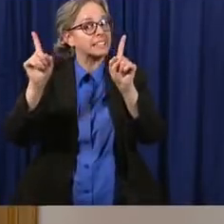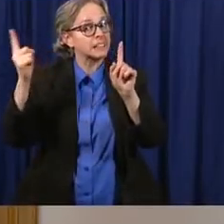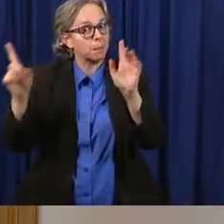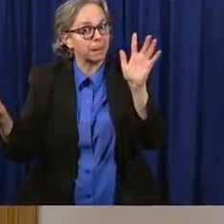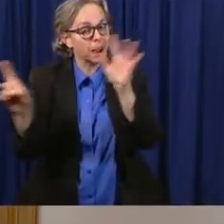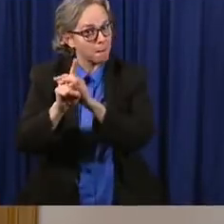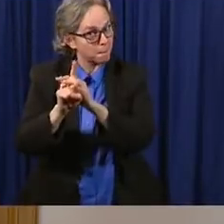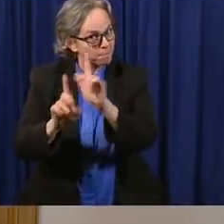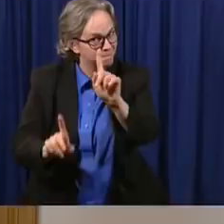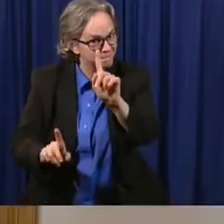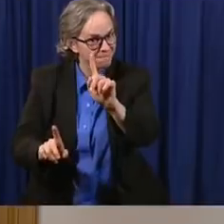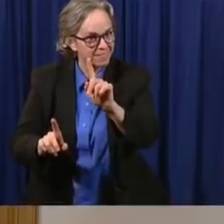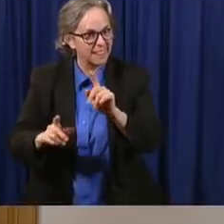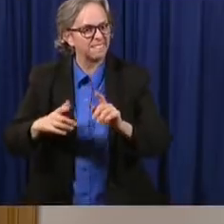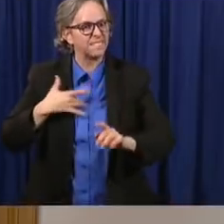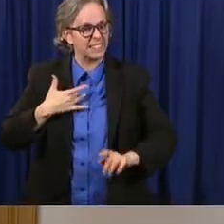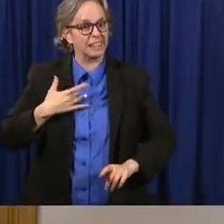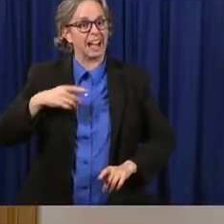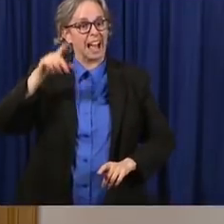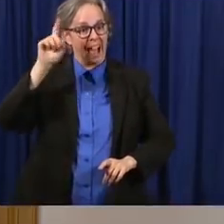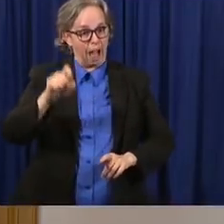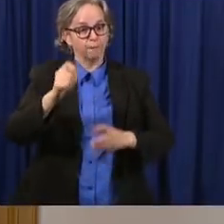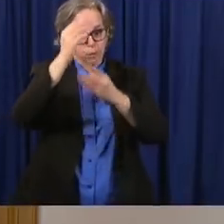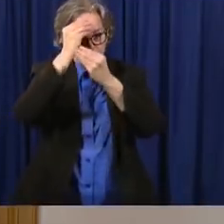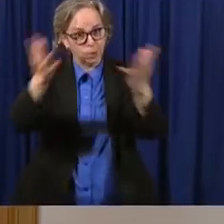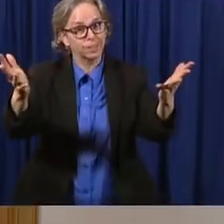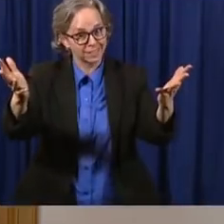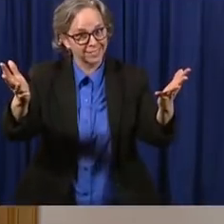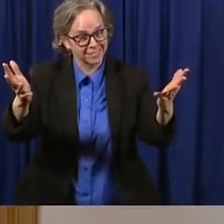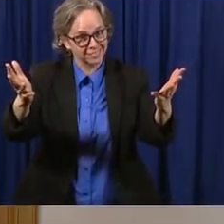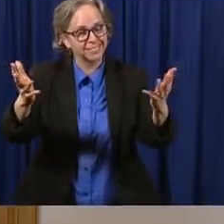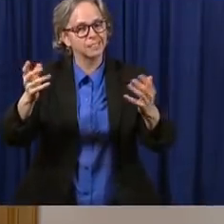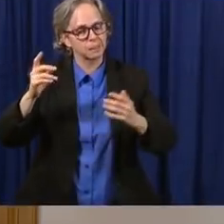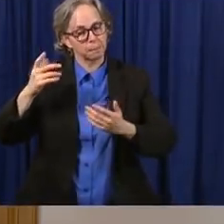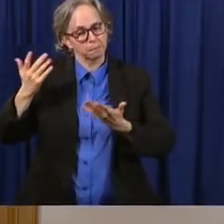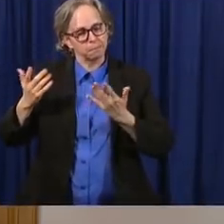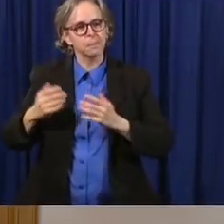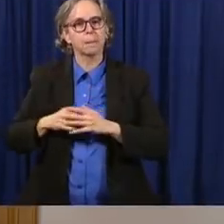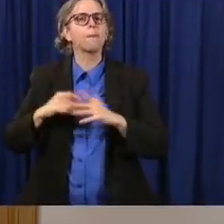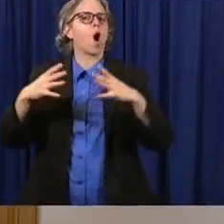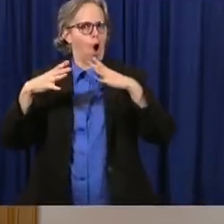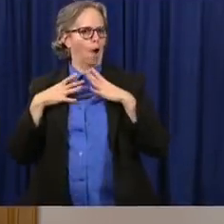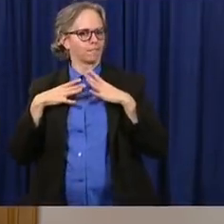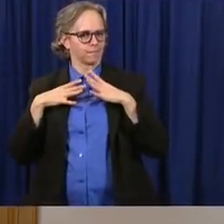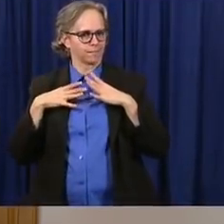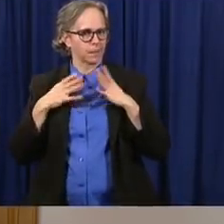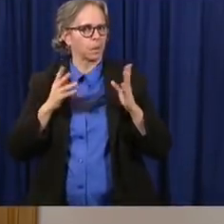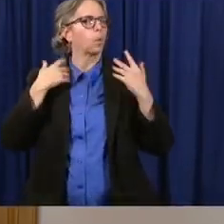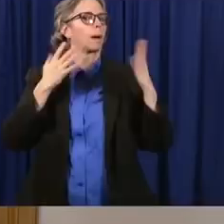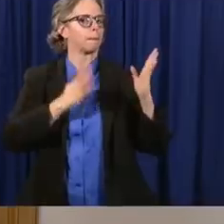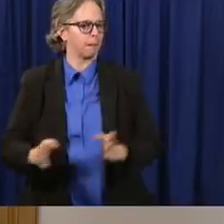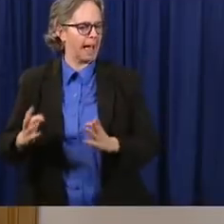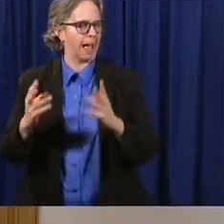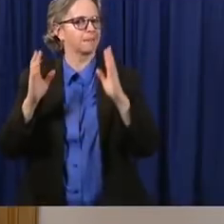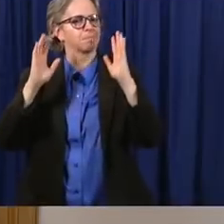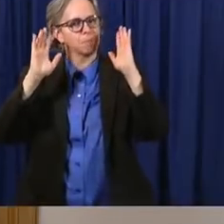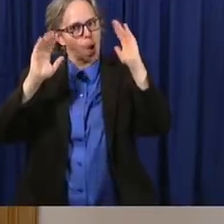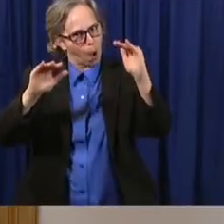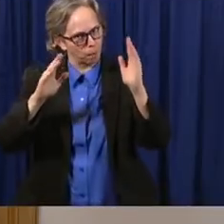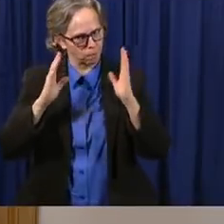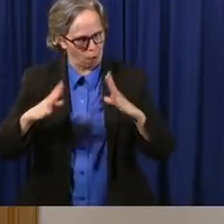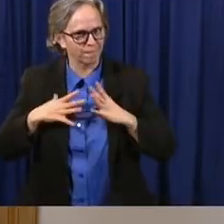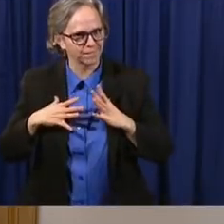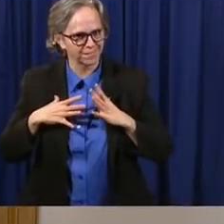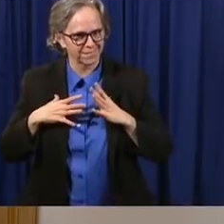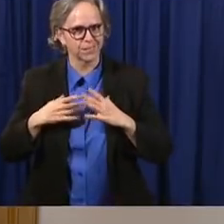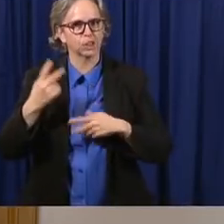necessity of communicating and talking about it and answering questions. So let's hope that does not occur. As